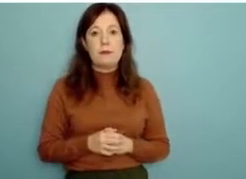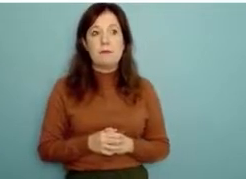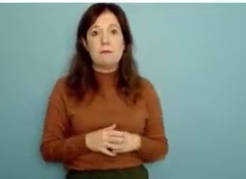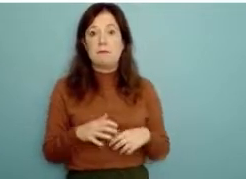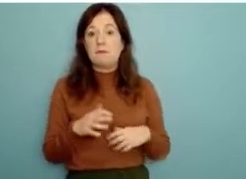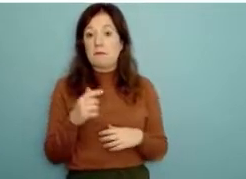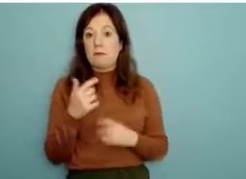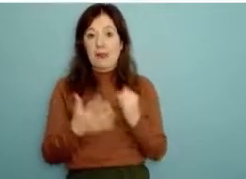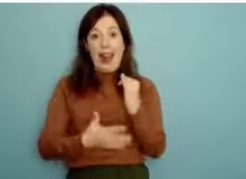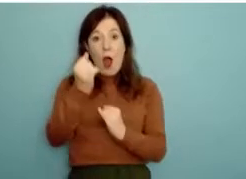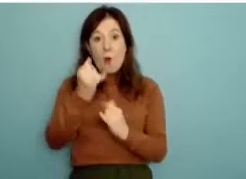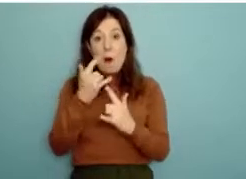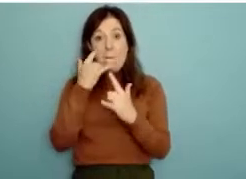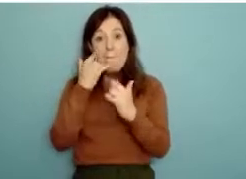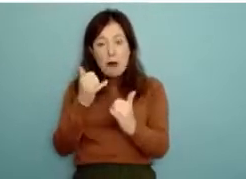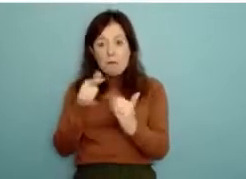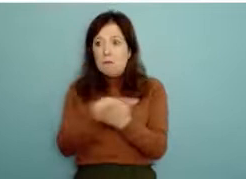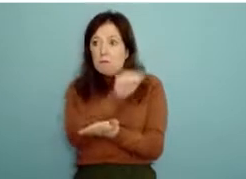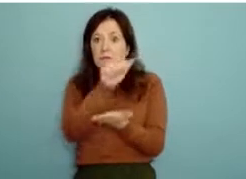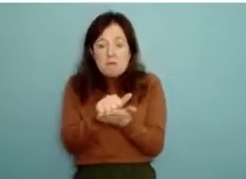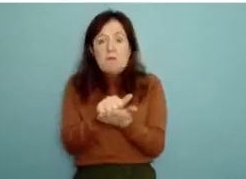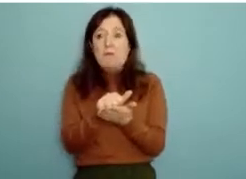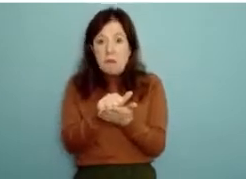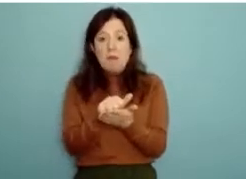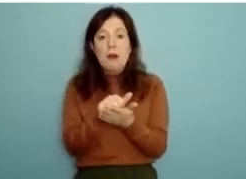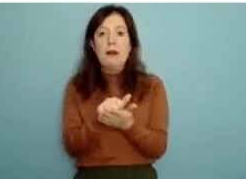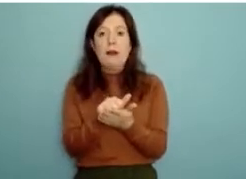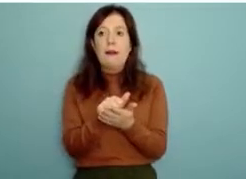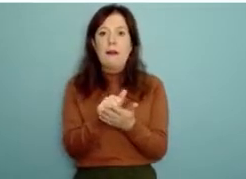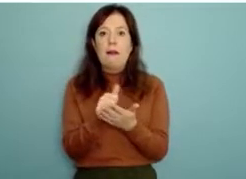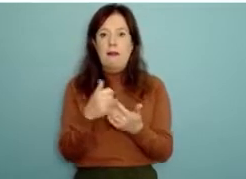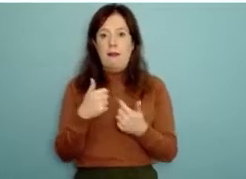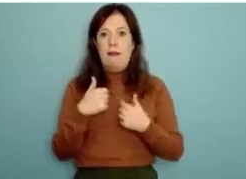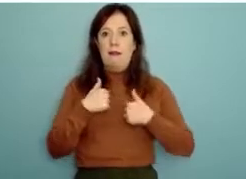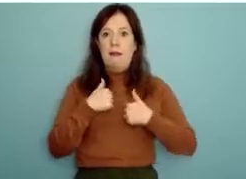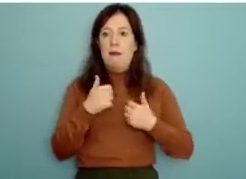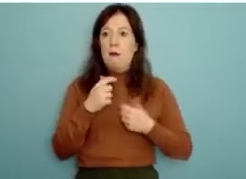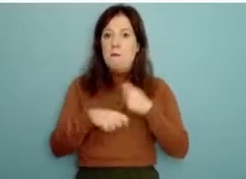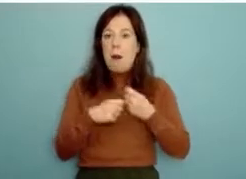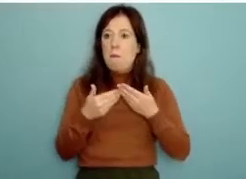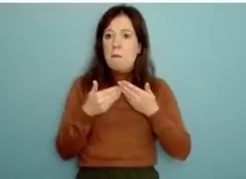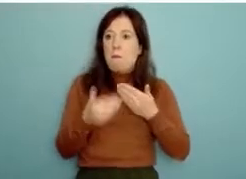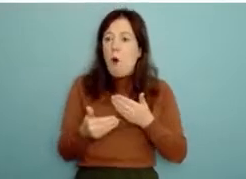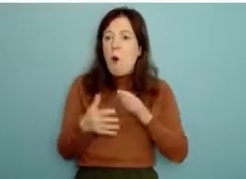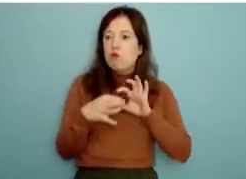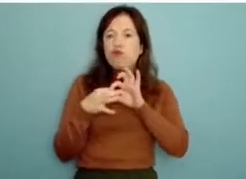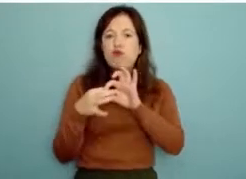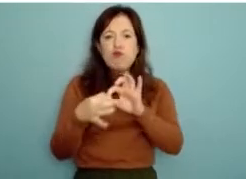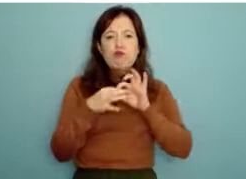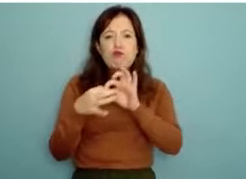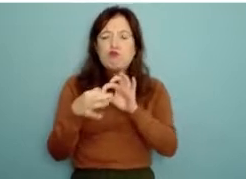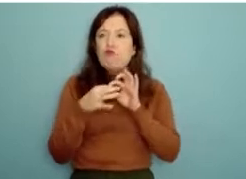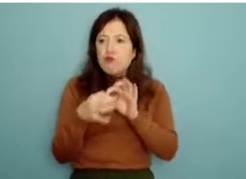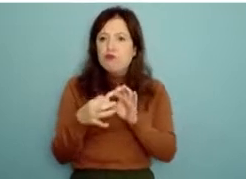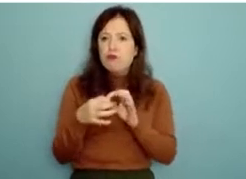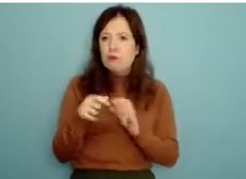outcome monitoring meaningfully, it really should help us to work more collaboratively with people and to really understand